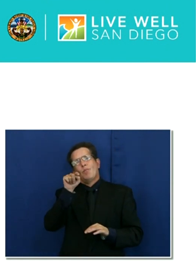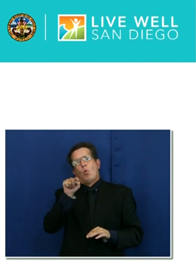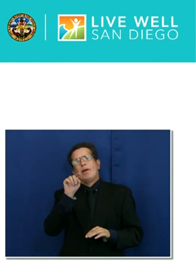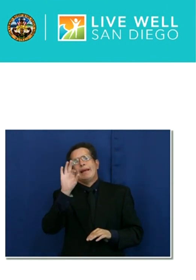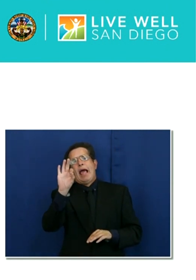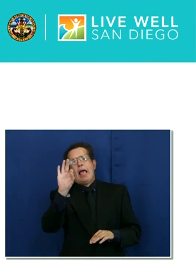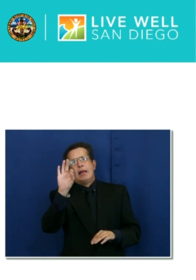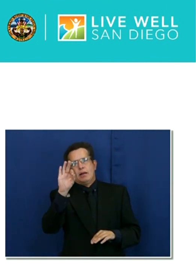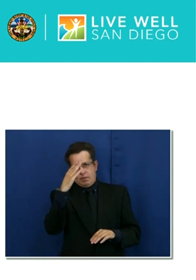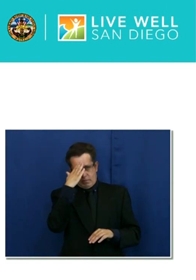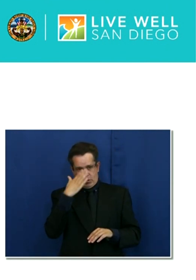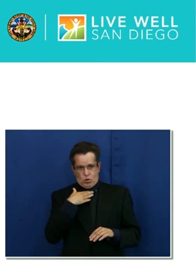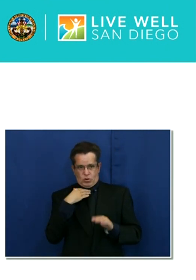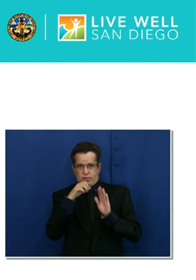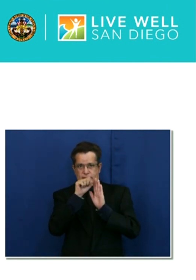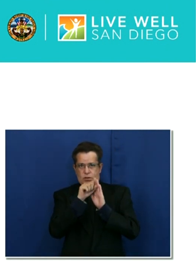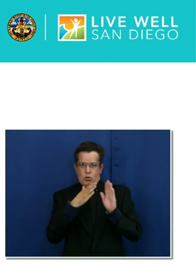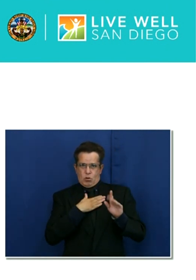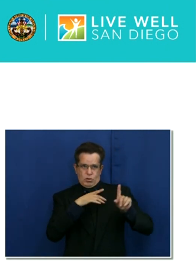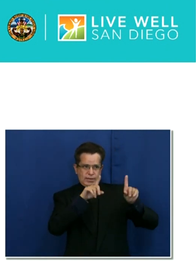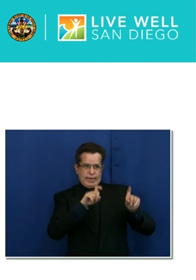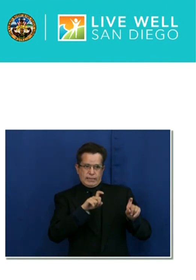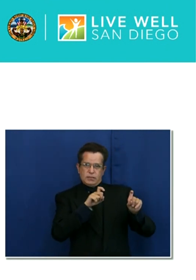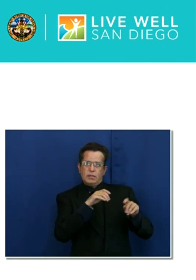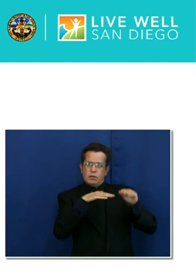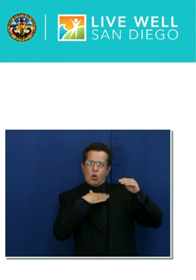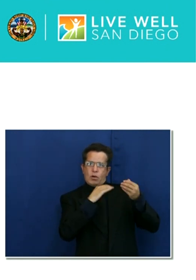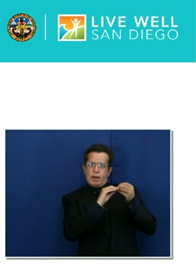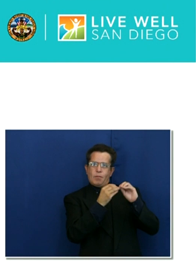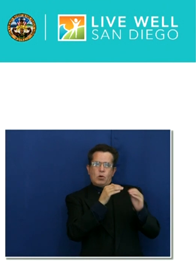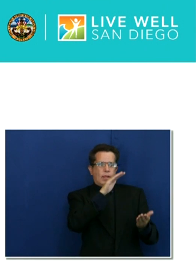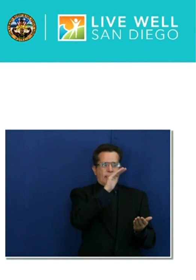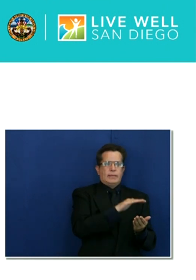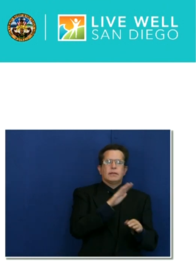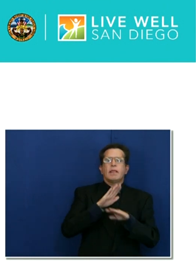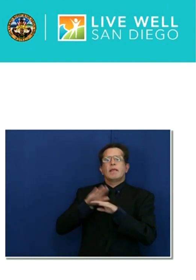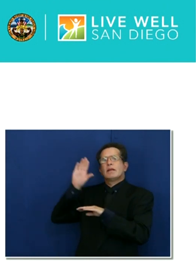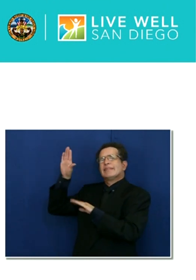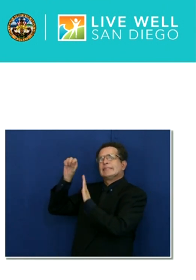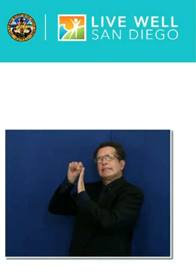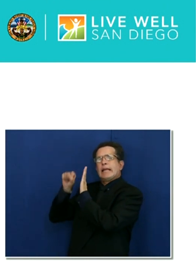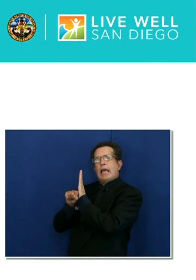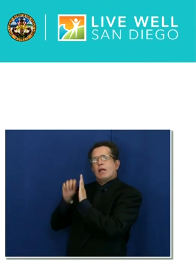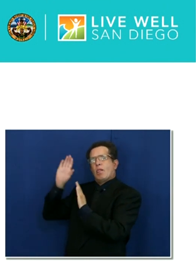because our testing rate was slightly below the state's median rate. But